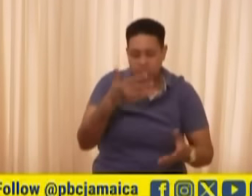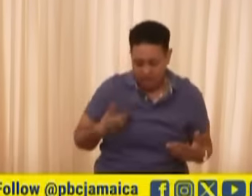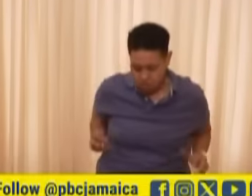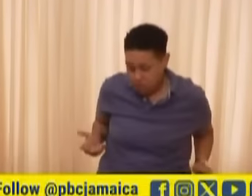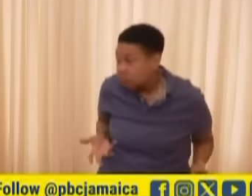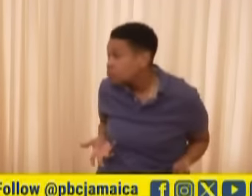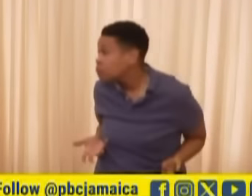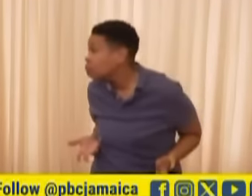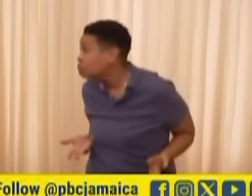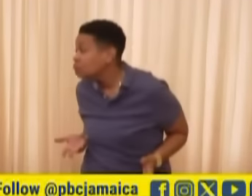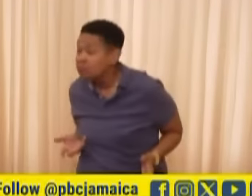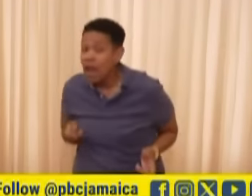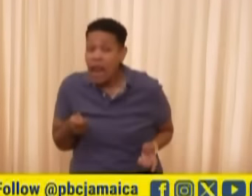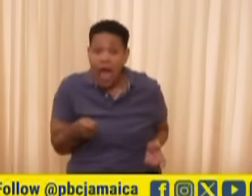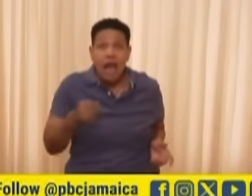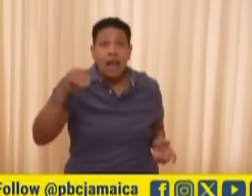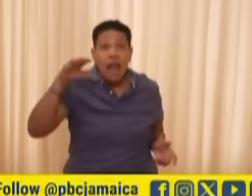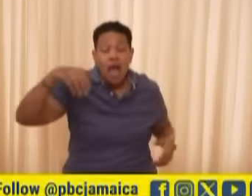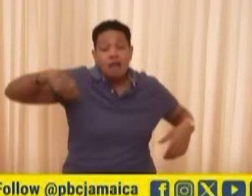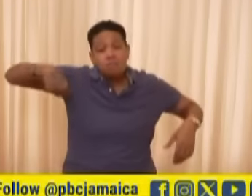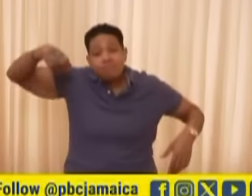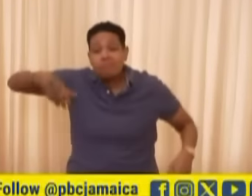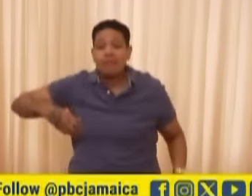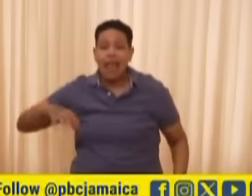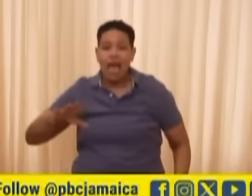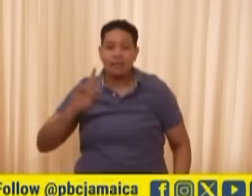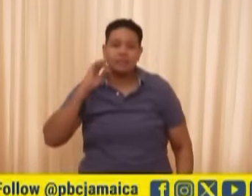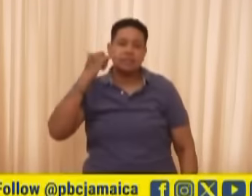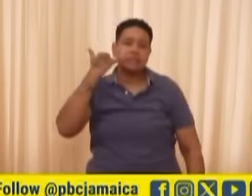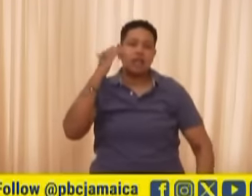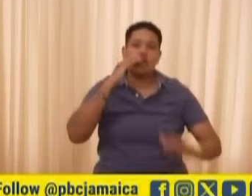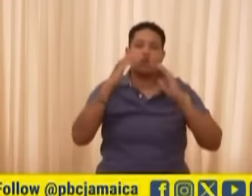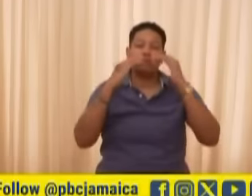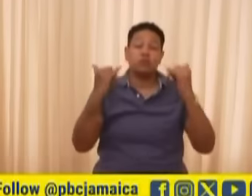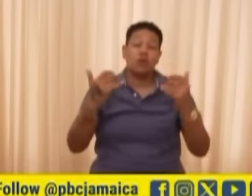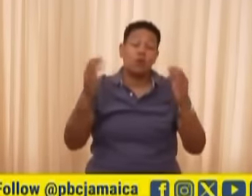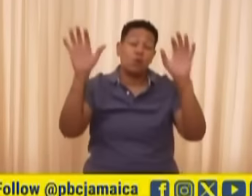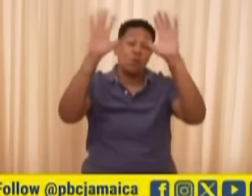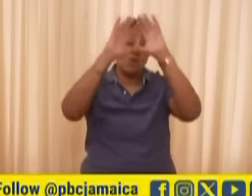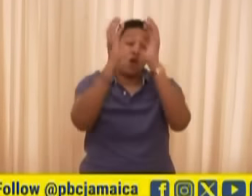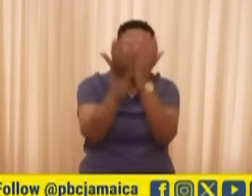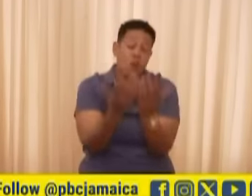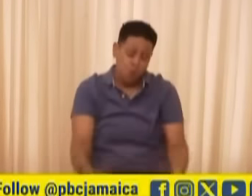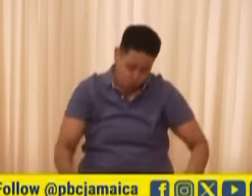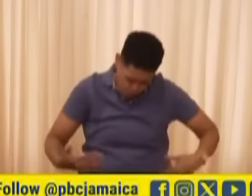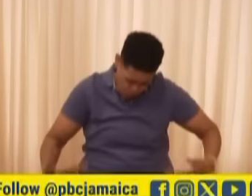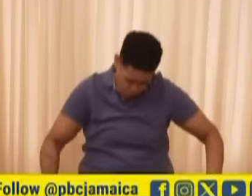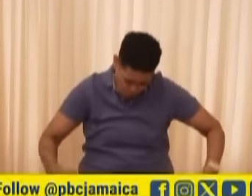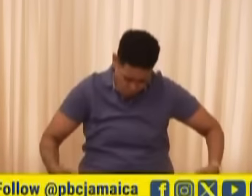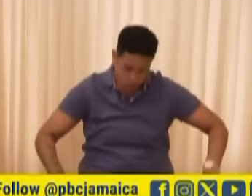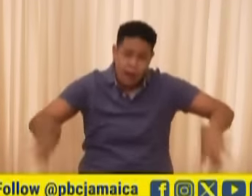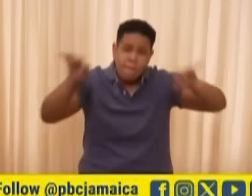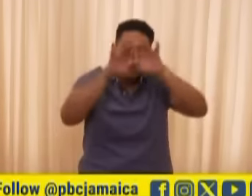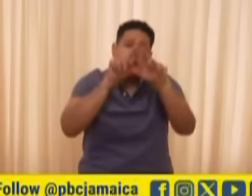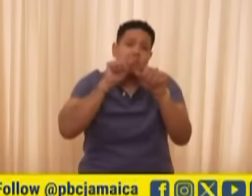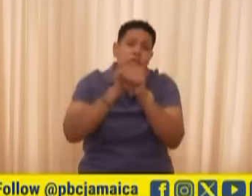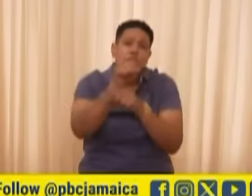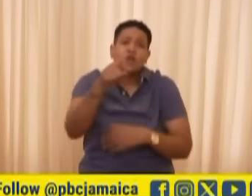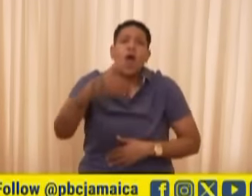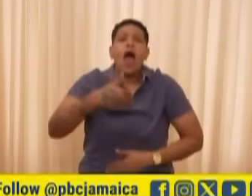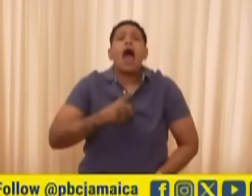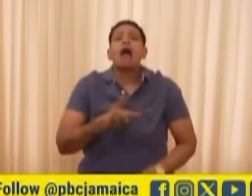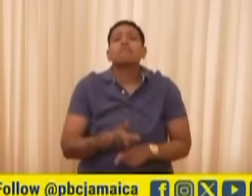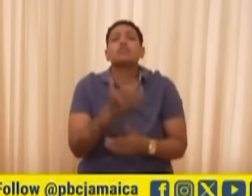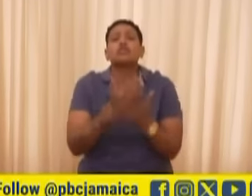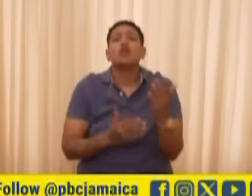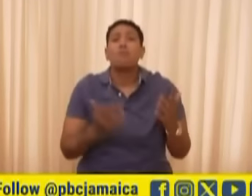possession. Of course, in today's world, telecommunications is important. Make sure you have at least